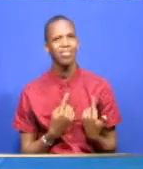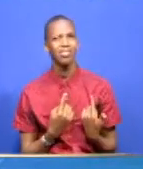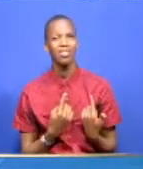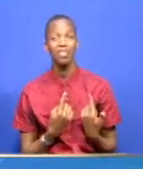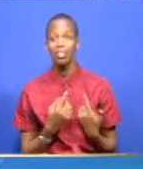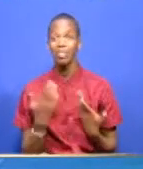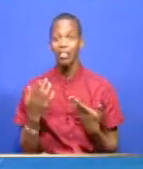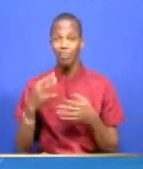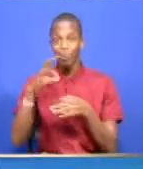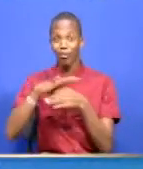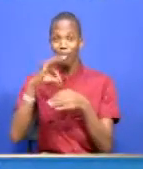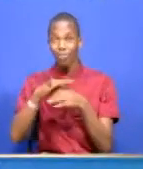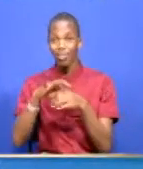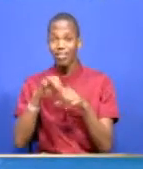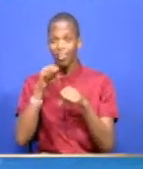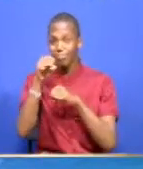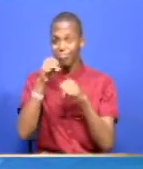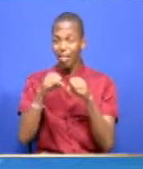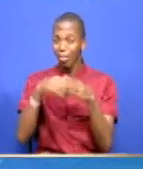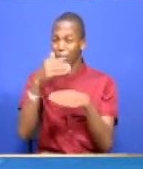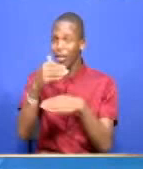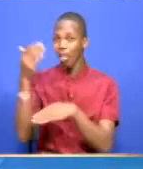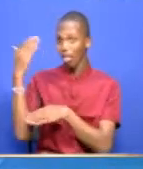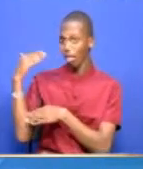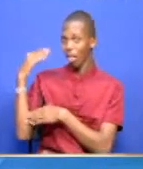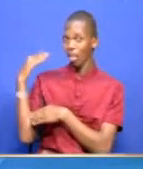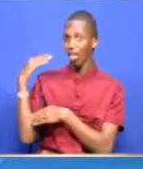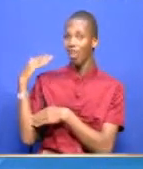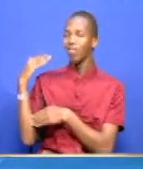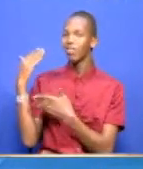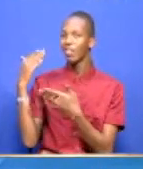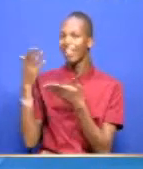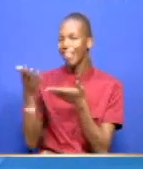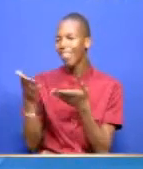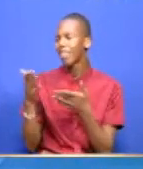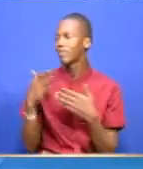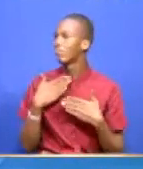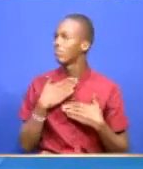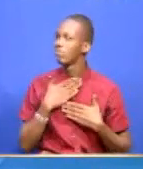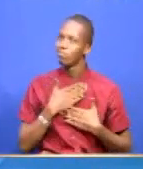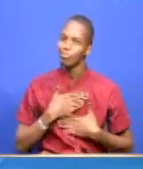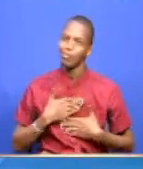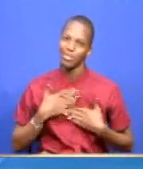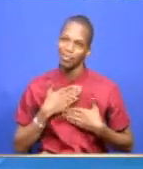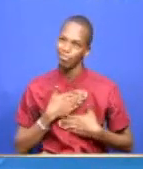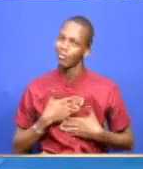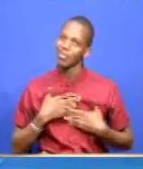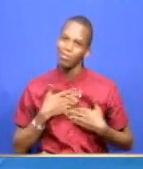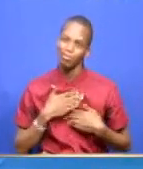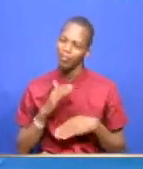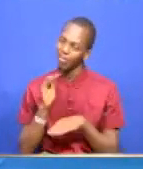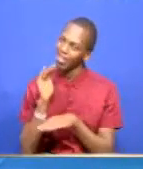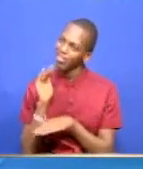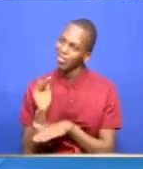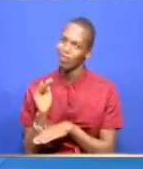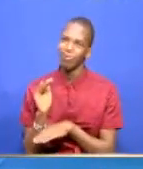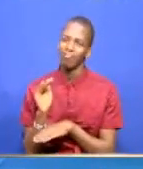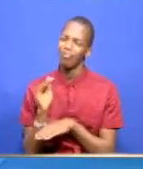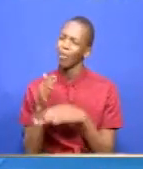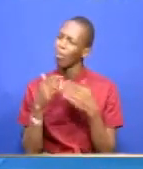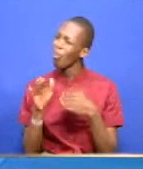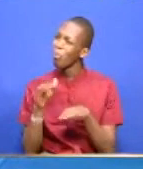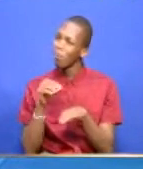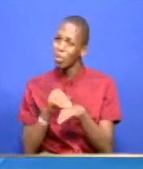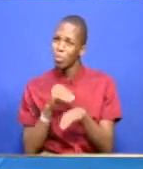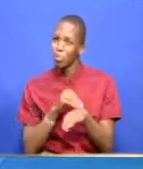post-election violence are still not yet healed. Please, I beg you, do not open these wounds and do not